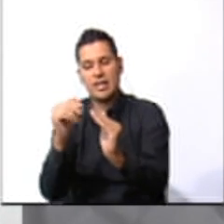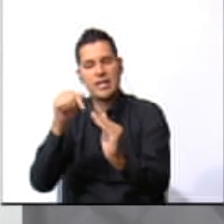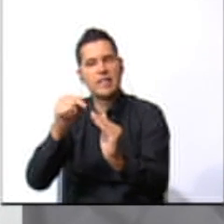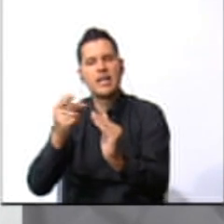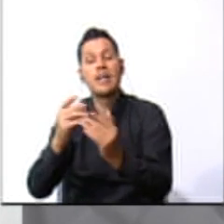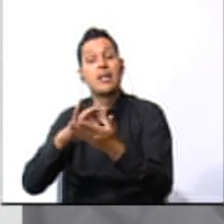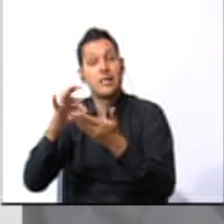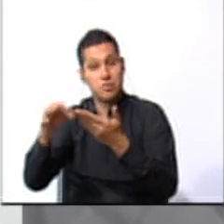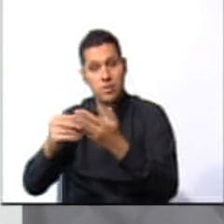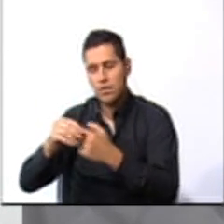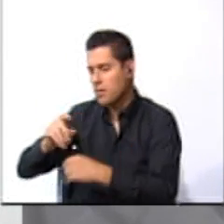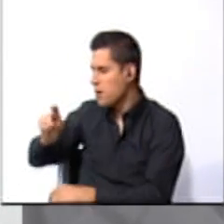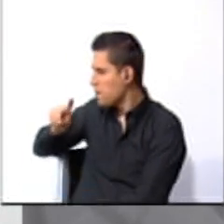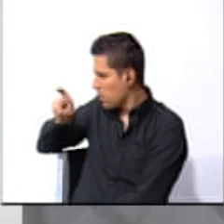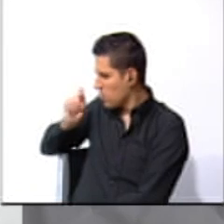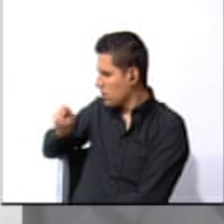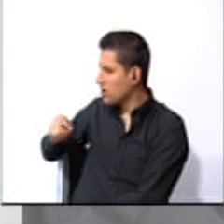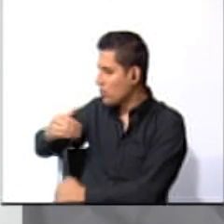the bakery?